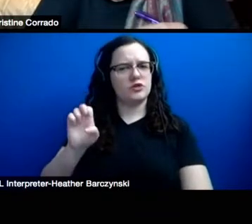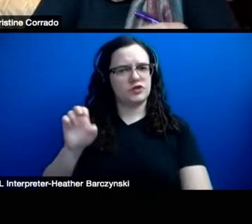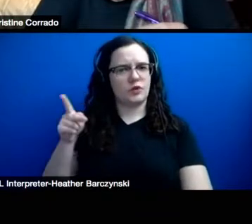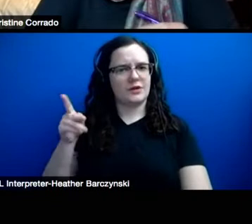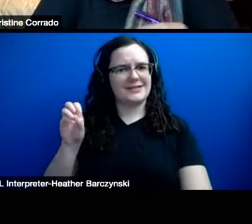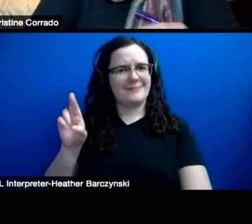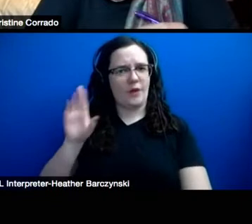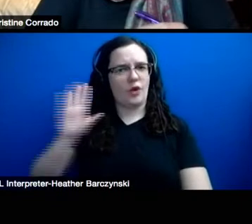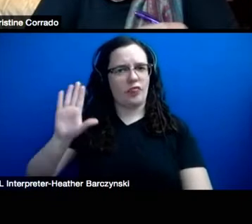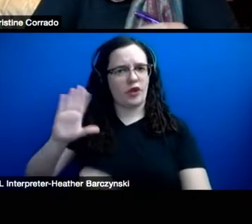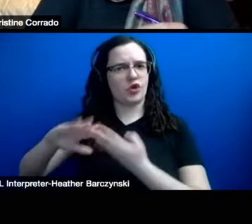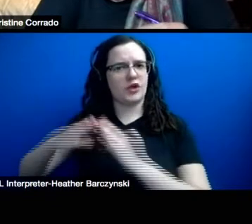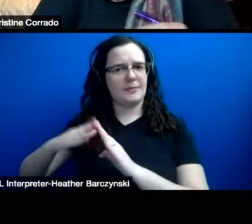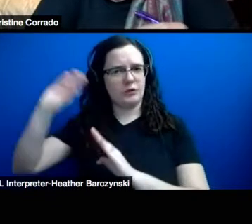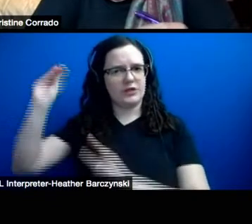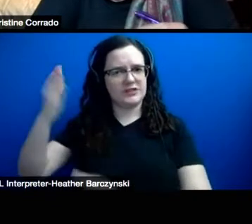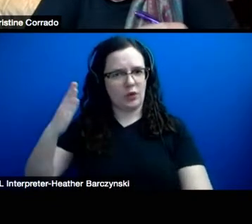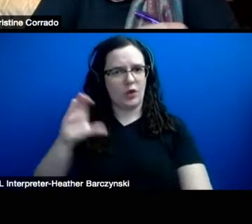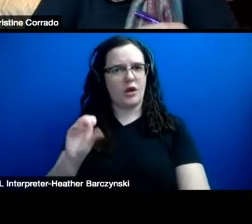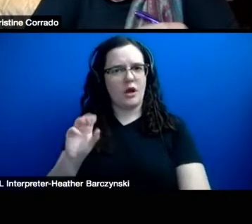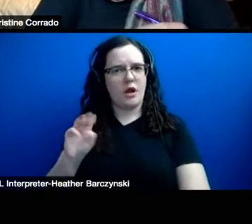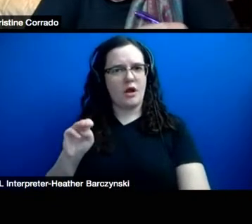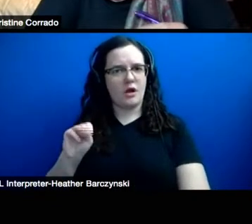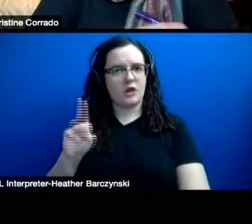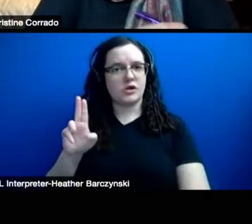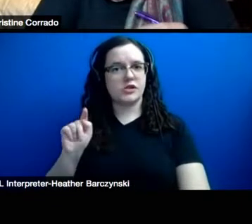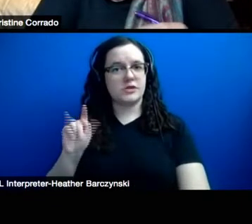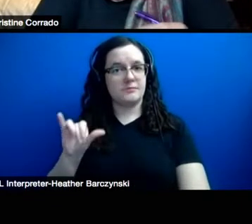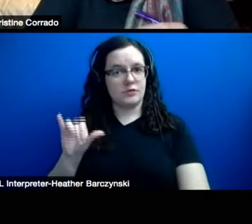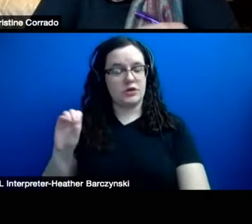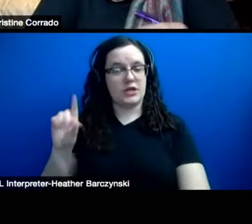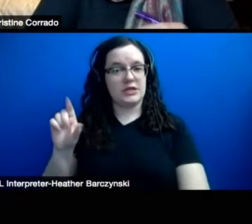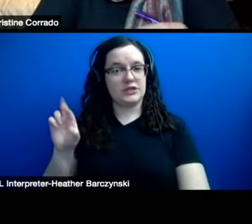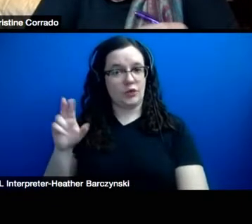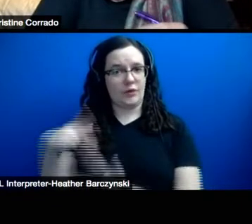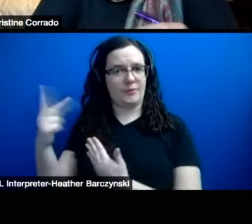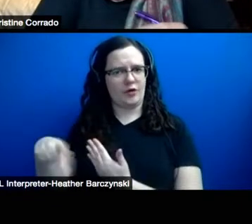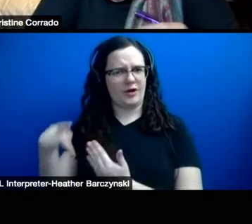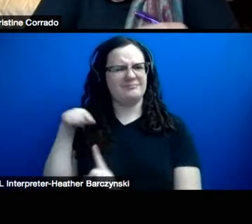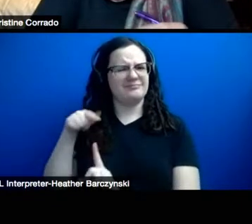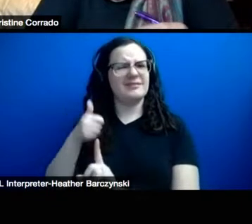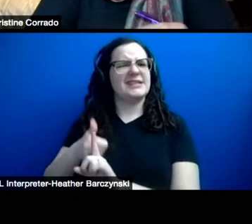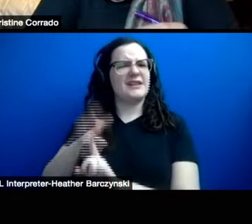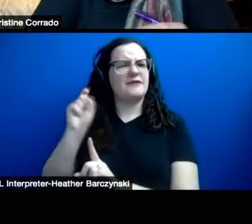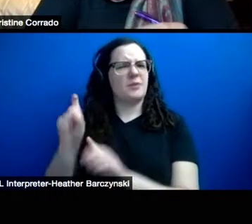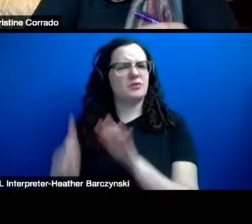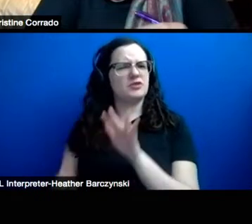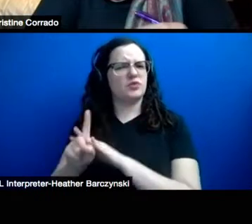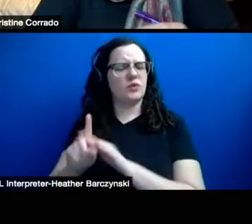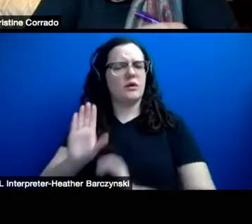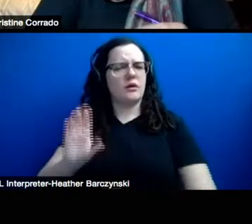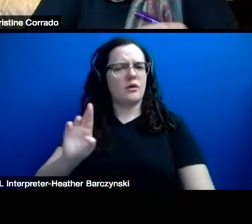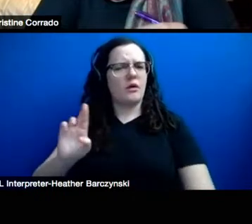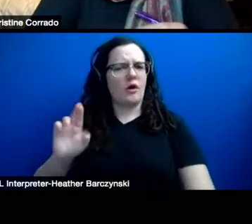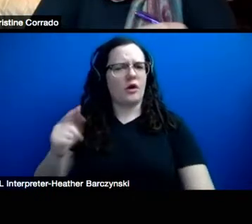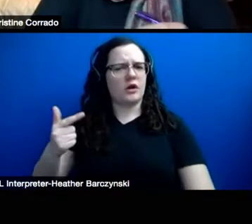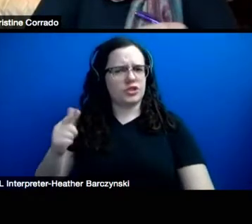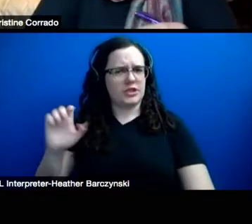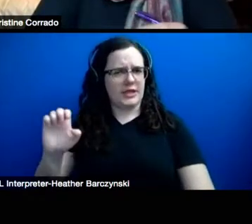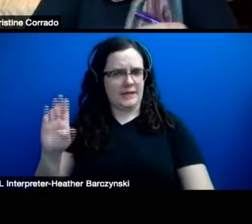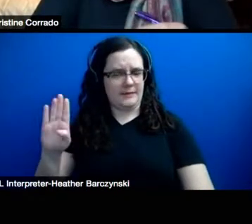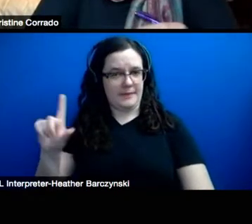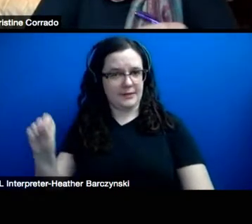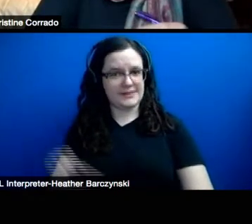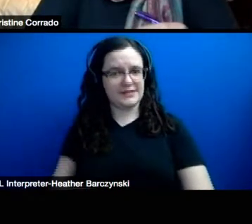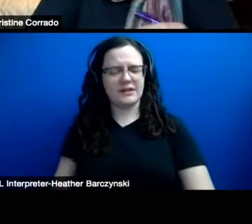program, which is supposed to be billed and credited on your RG&E bills. It's particularly frustrating to me that some